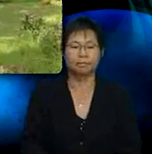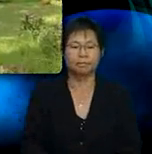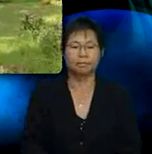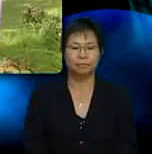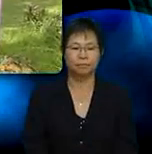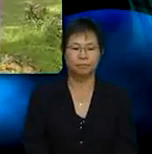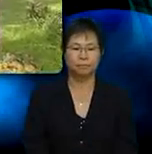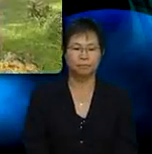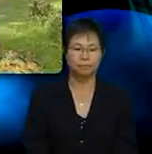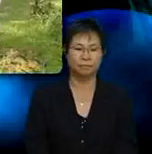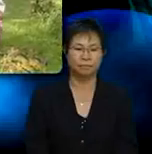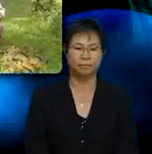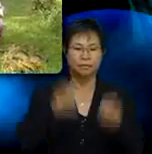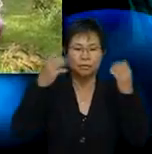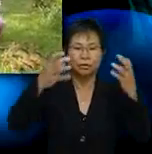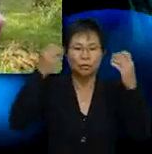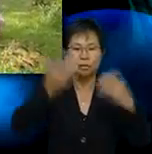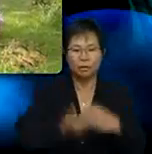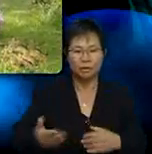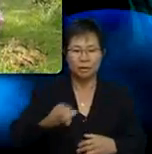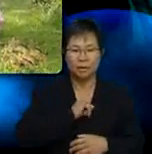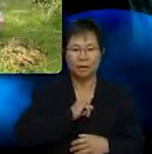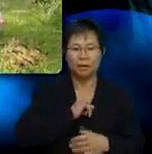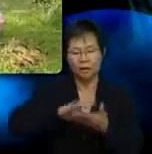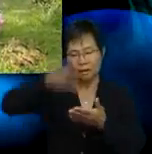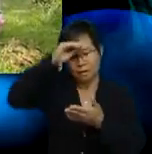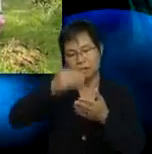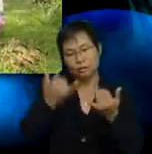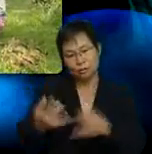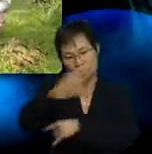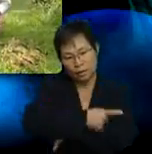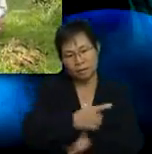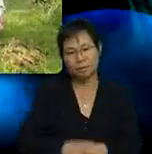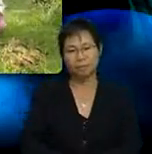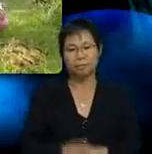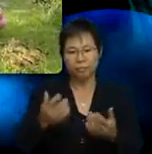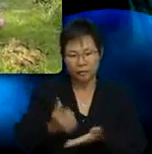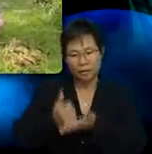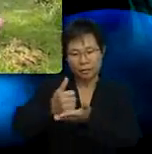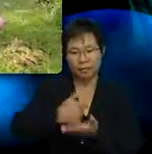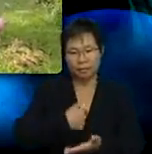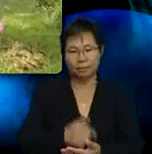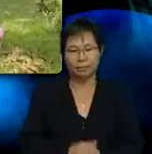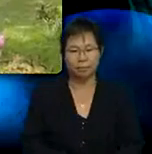Wow, there's so many things that I have learned today. Yeah, come, you hold this.